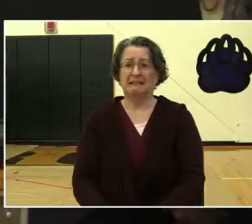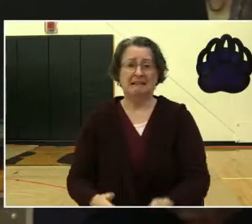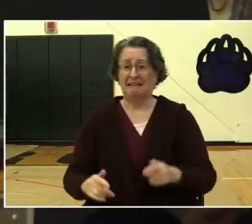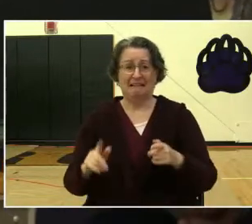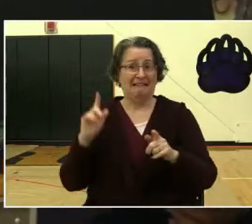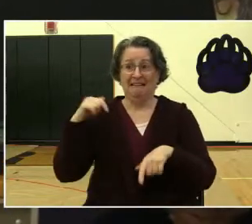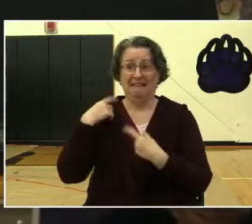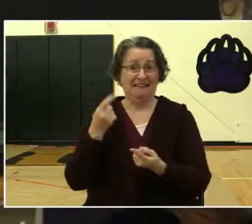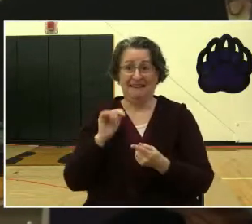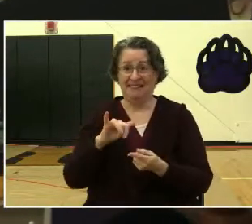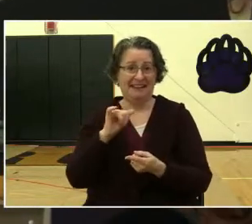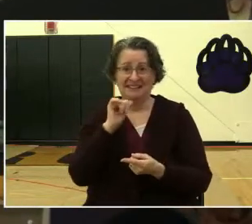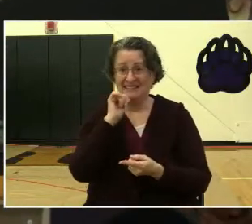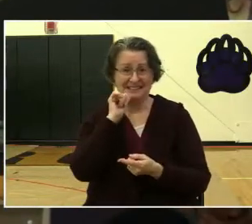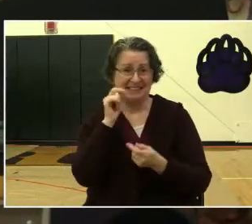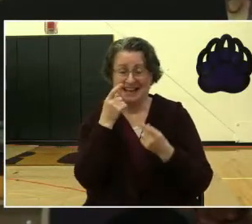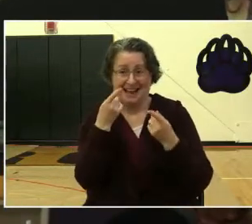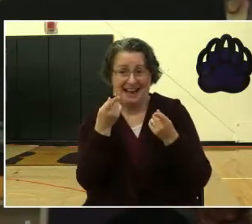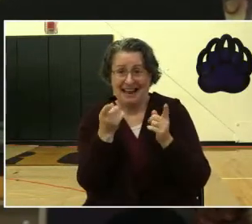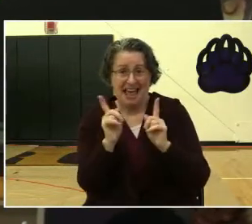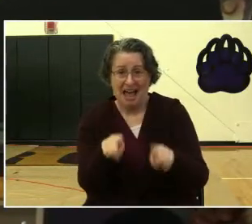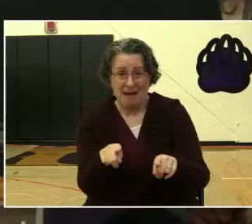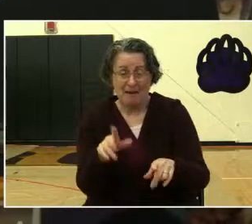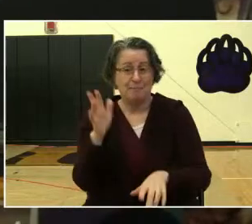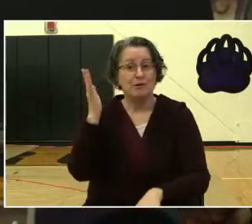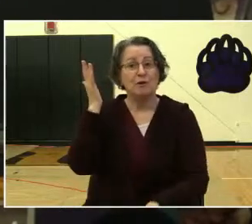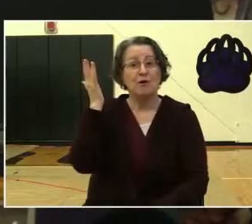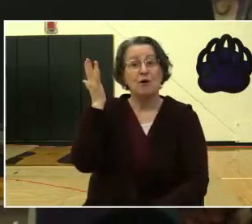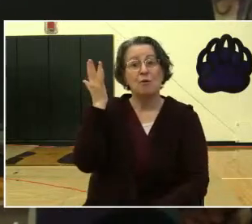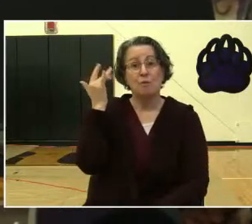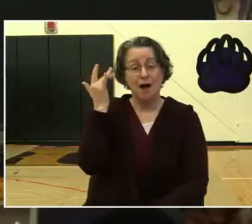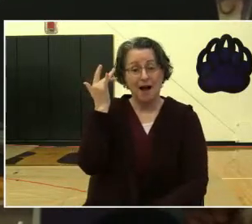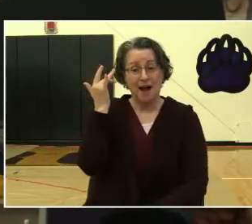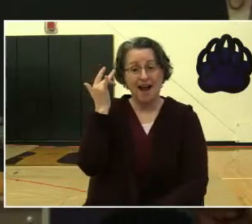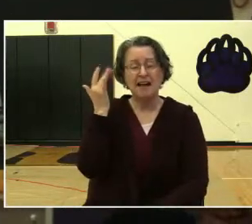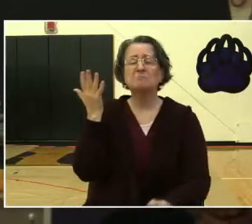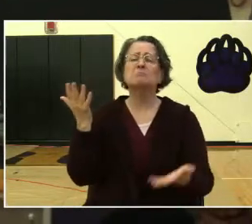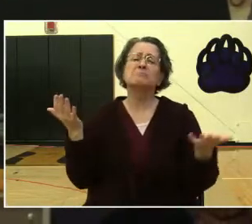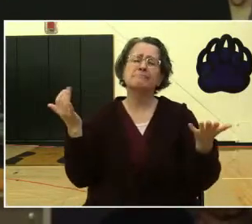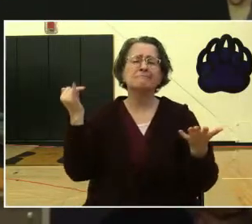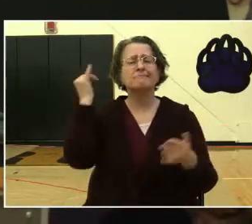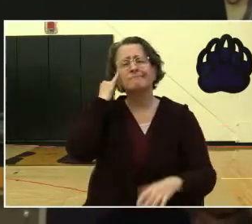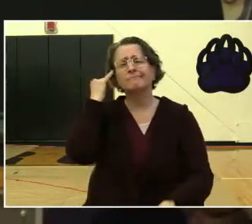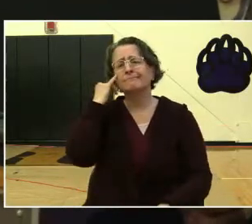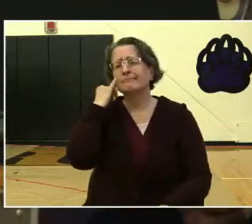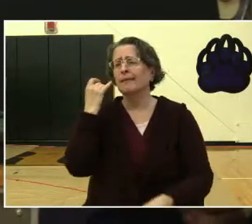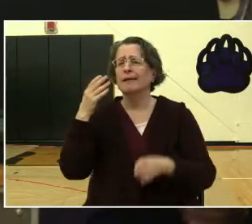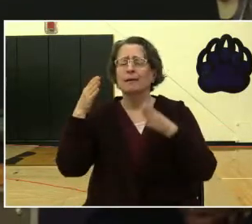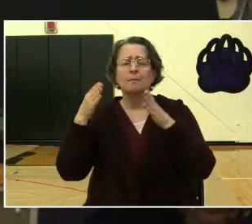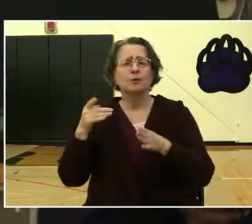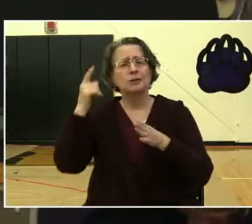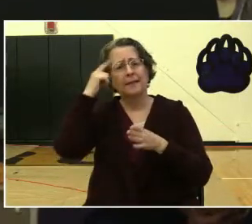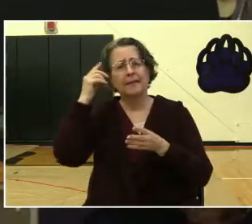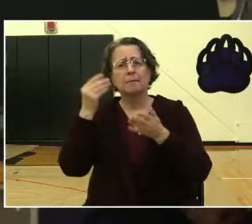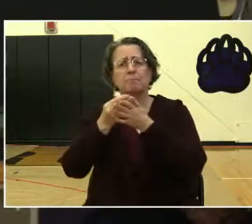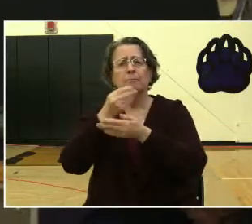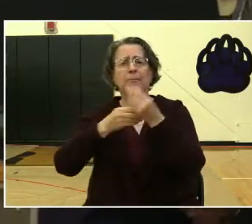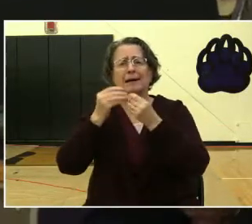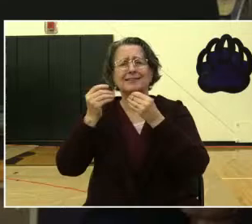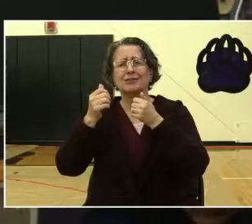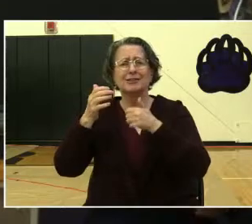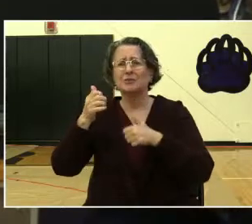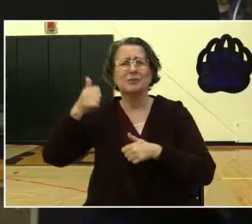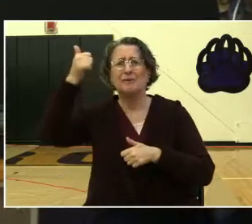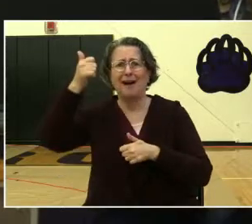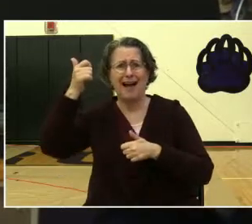that because usually if there are uh if if folks think that the budget is too high there might be a motion to